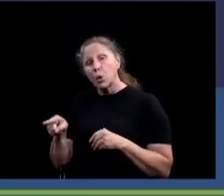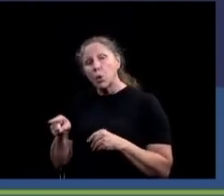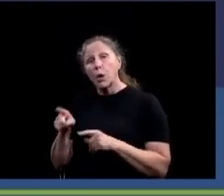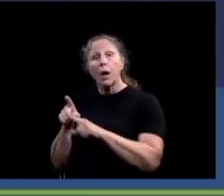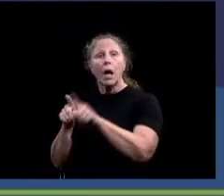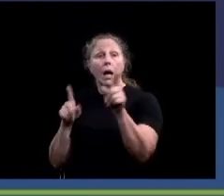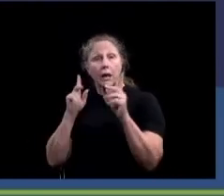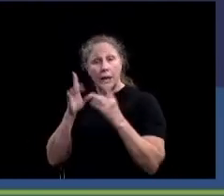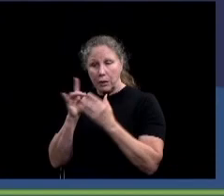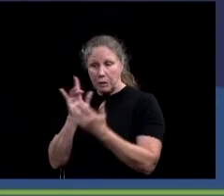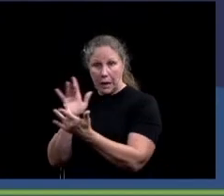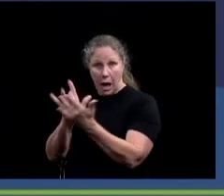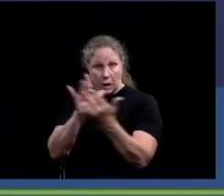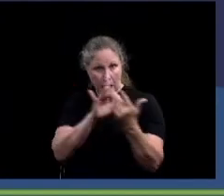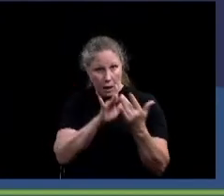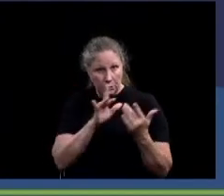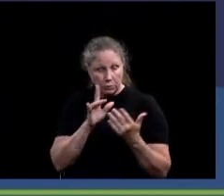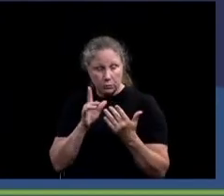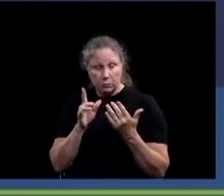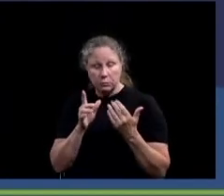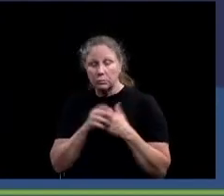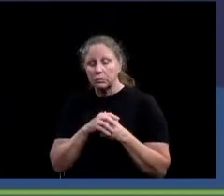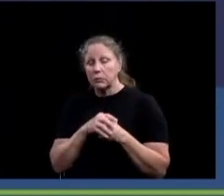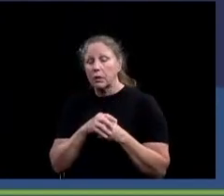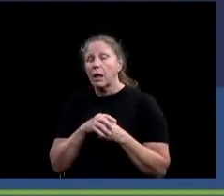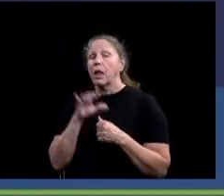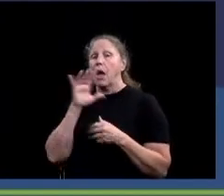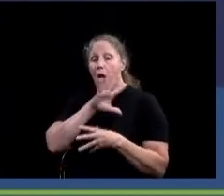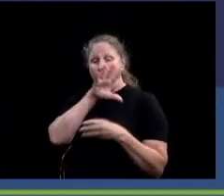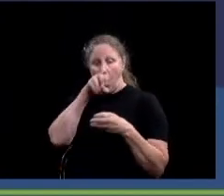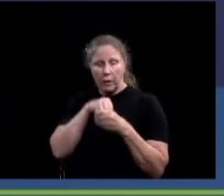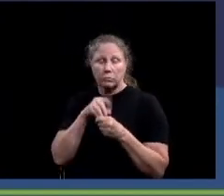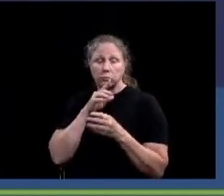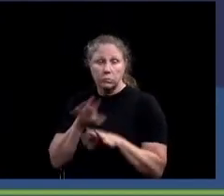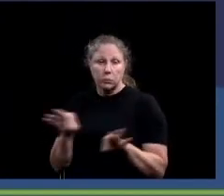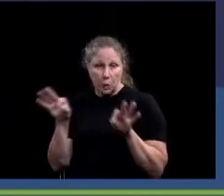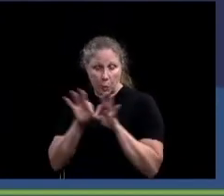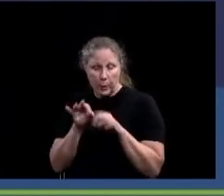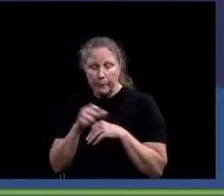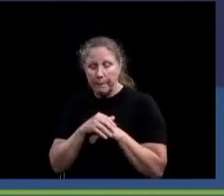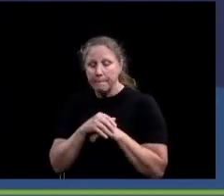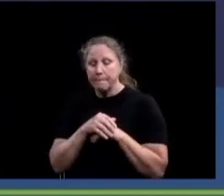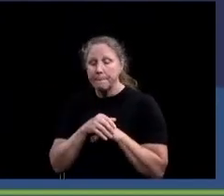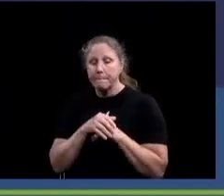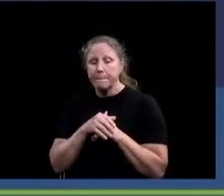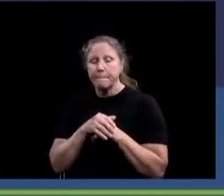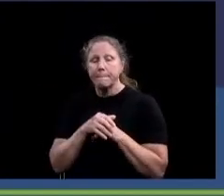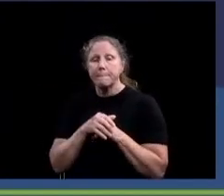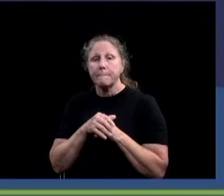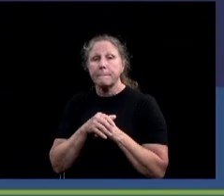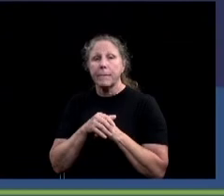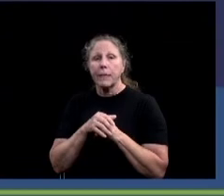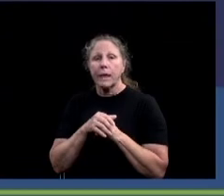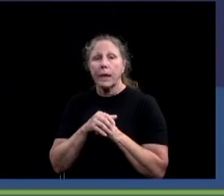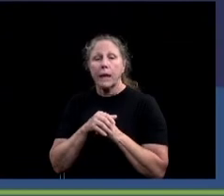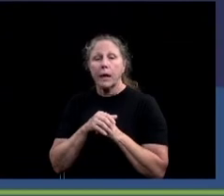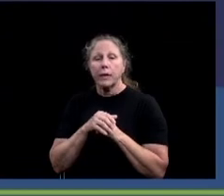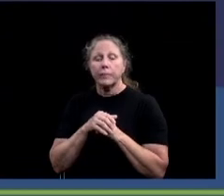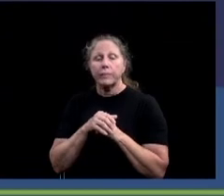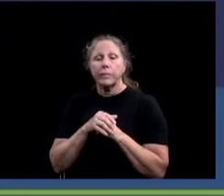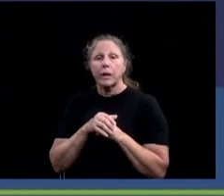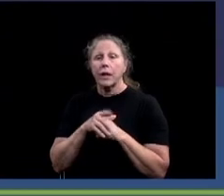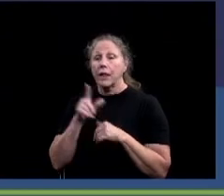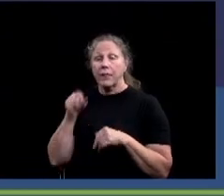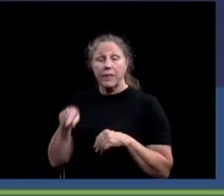have been really meaningful. You know, none of this can keep a bad situation